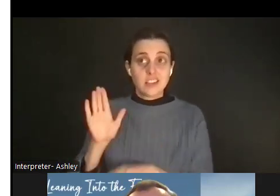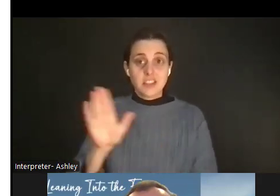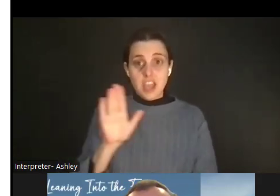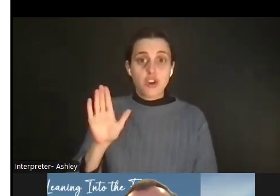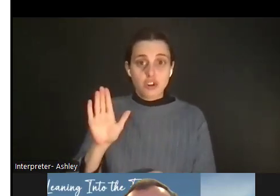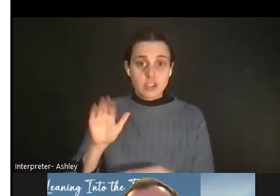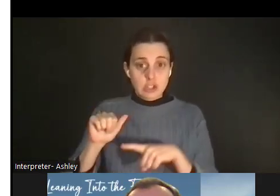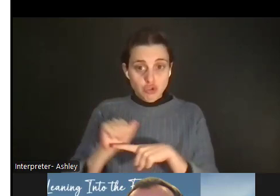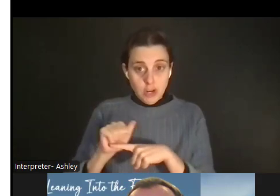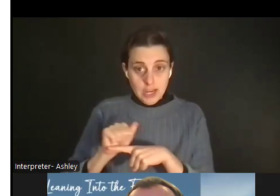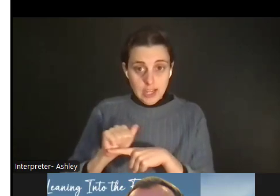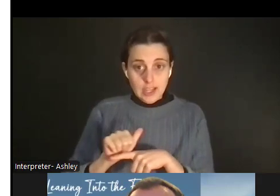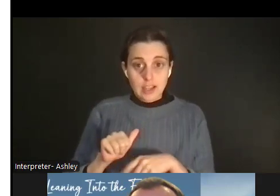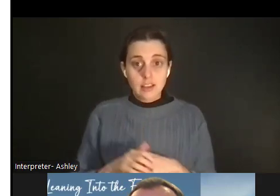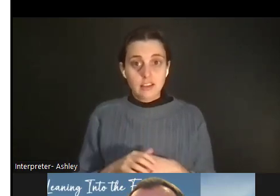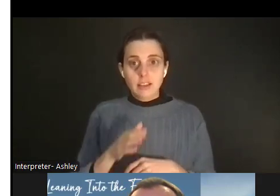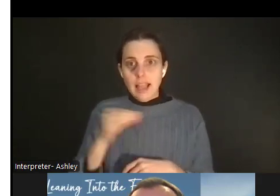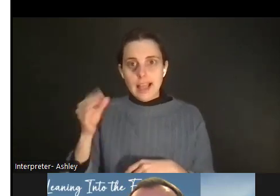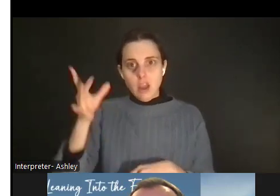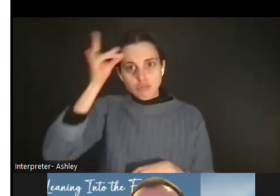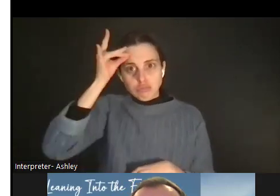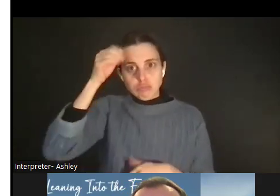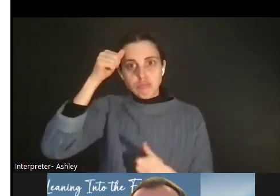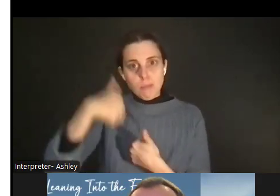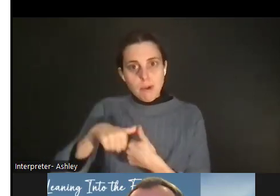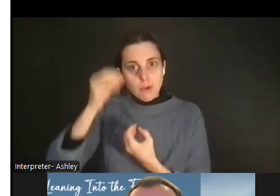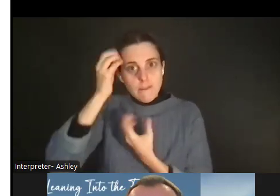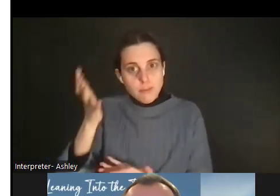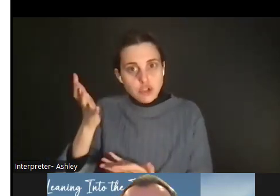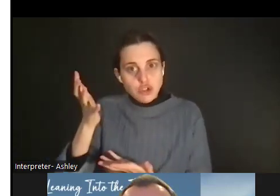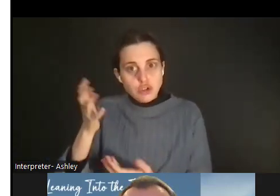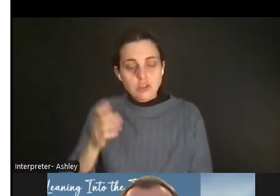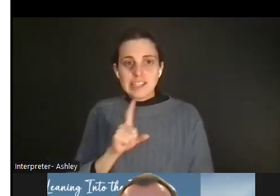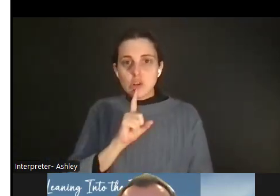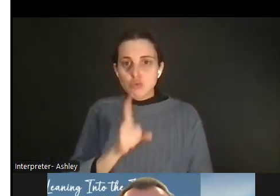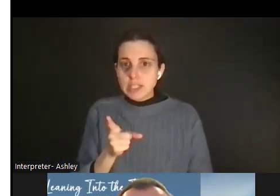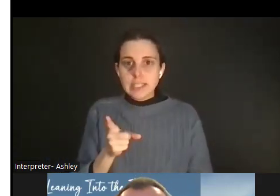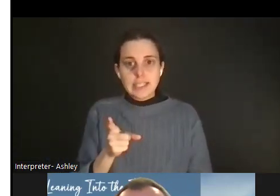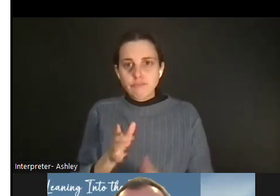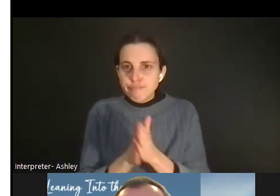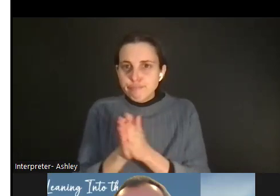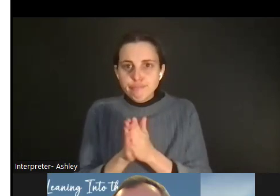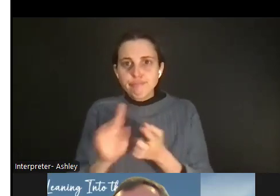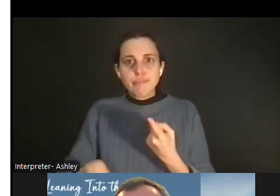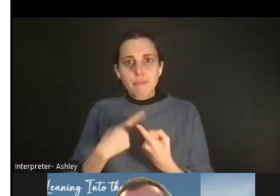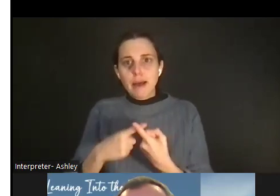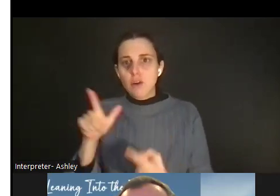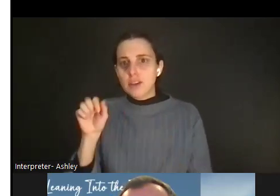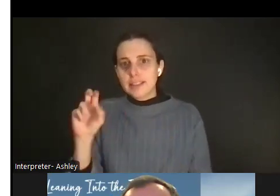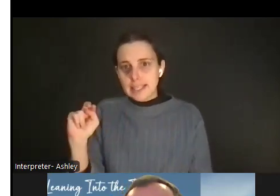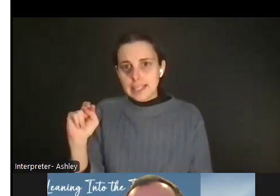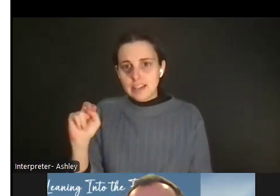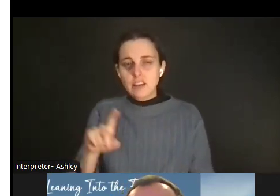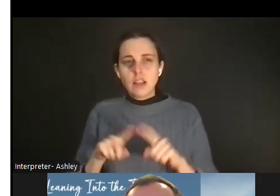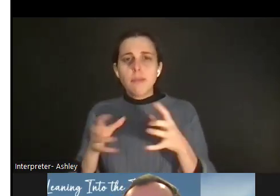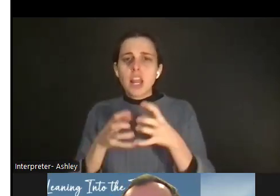more, and they retain information, and they're avid Lean practitioners. But a lot of our staff